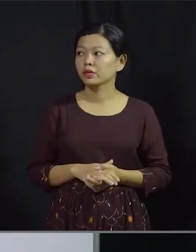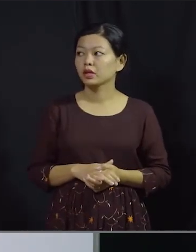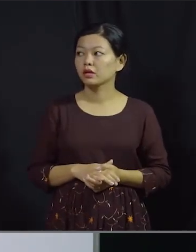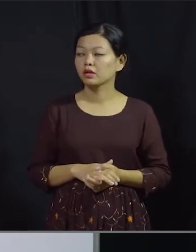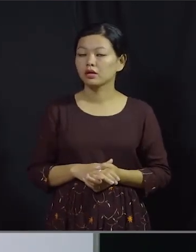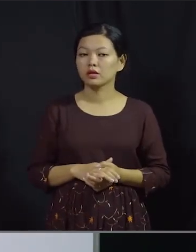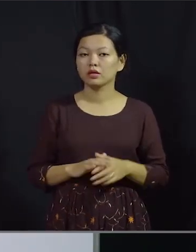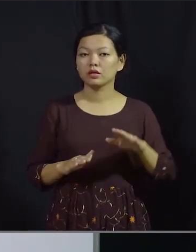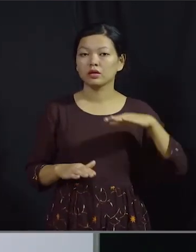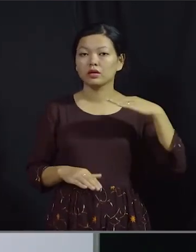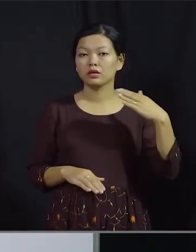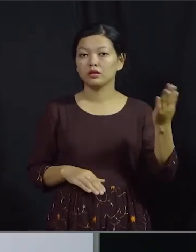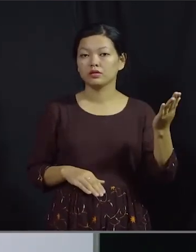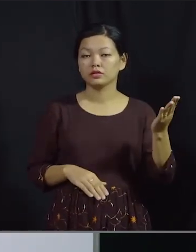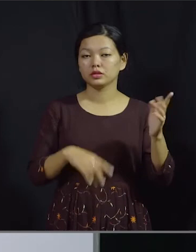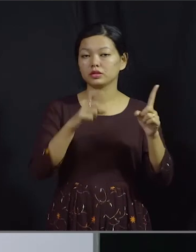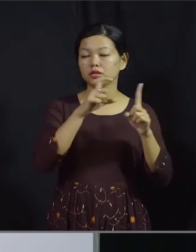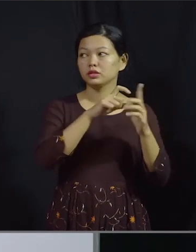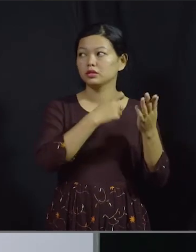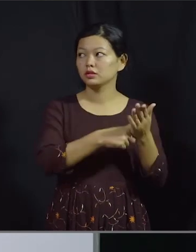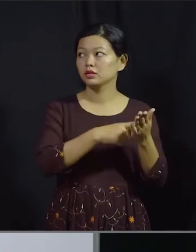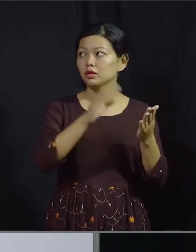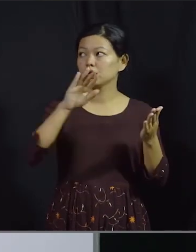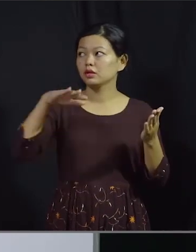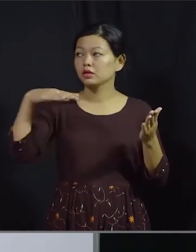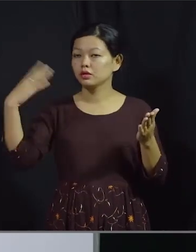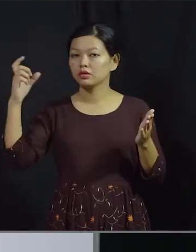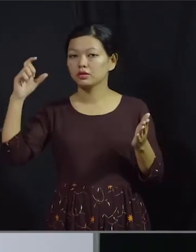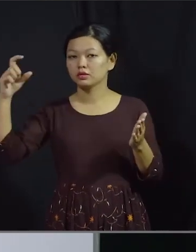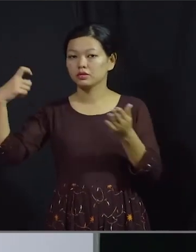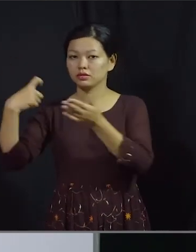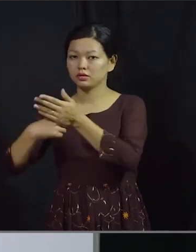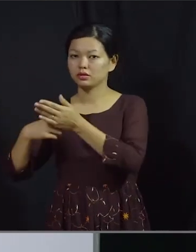on the left side it is debit, and on the right side it is credit.